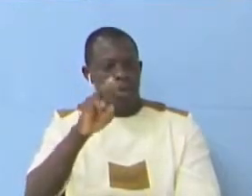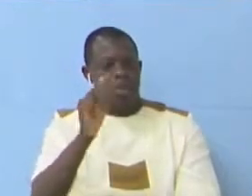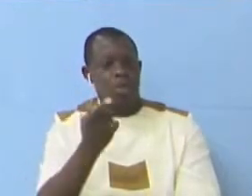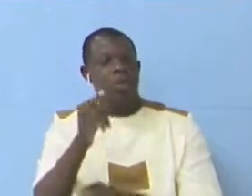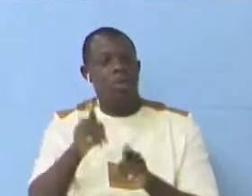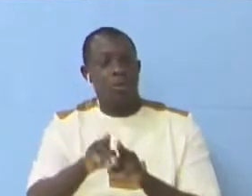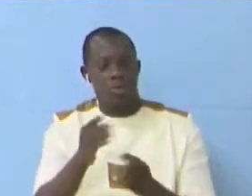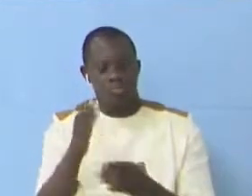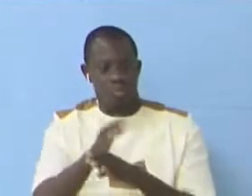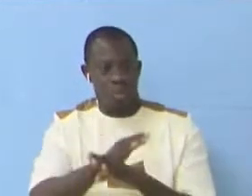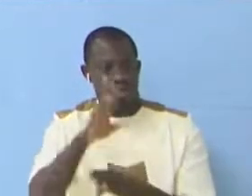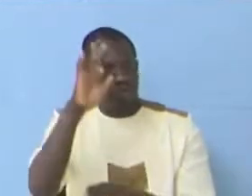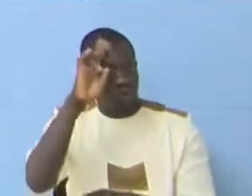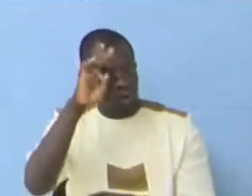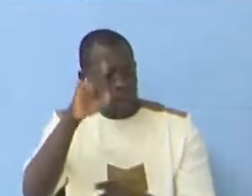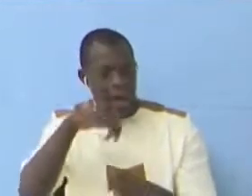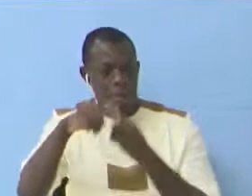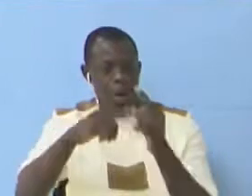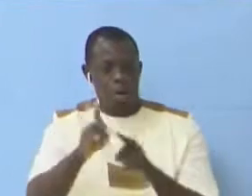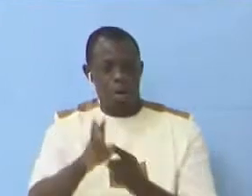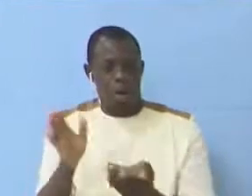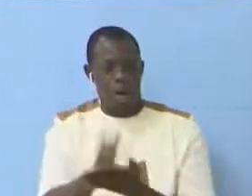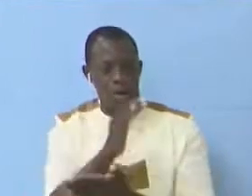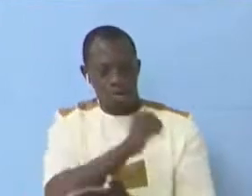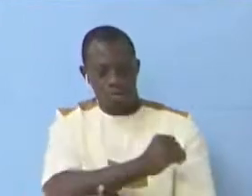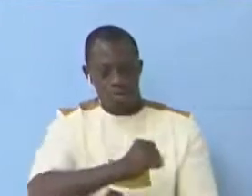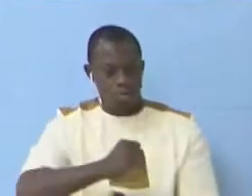d'état boobu ñu ne Langtombong ci la bokkoon.